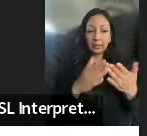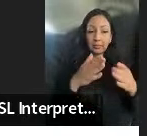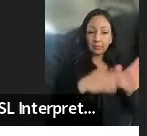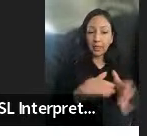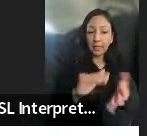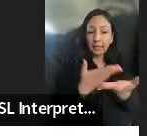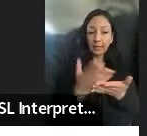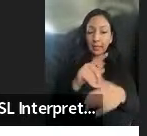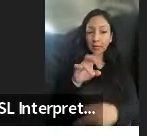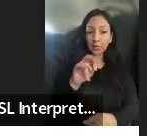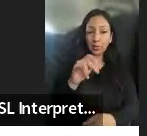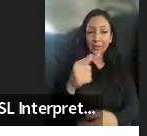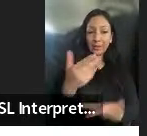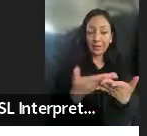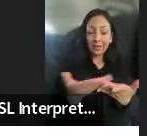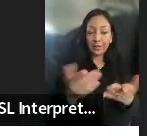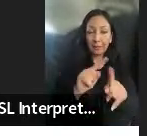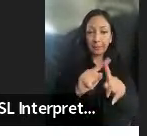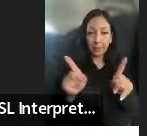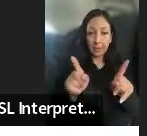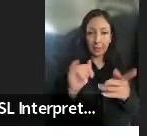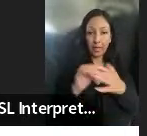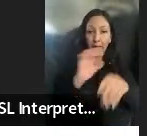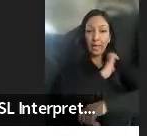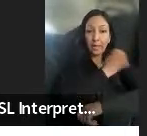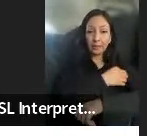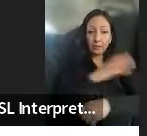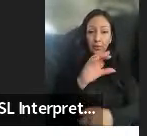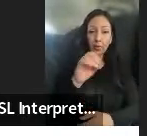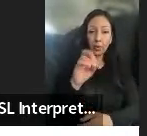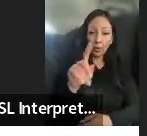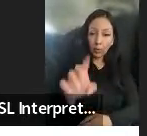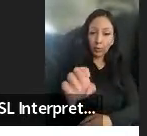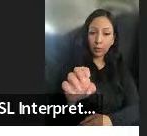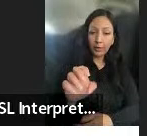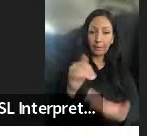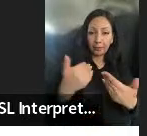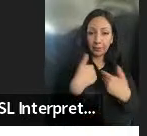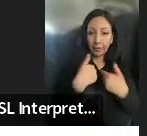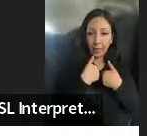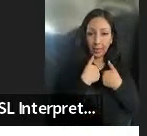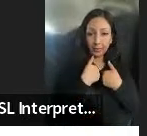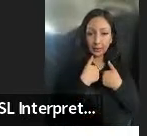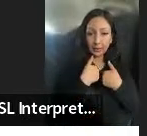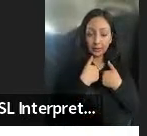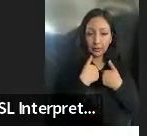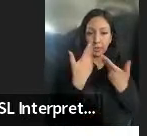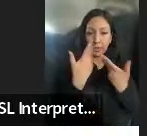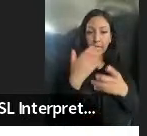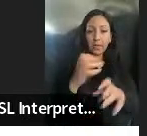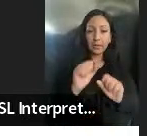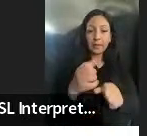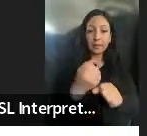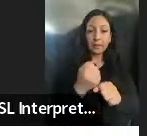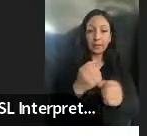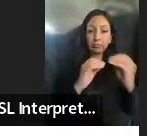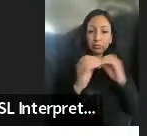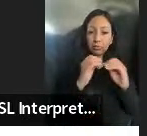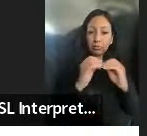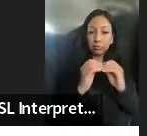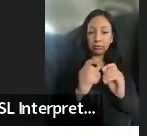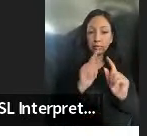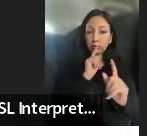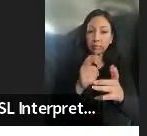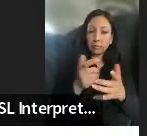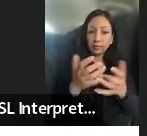but the energy code has been getting updated very rigorously.